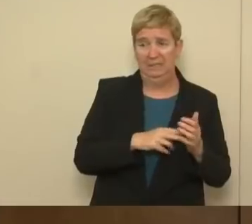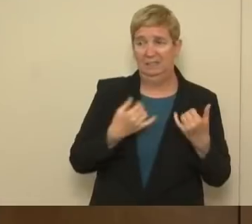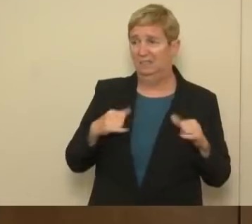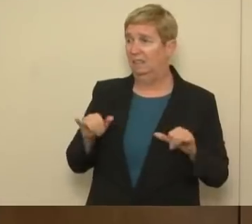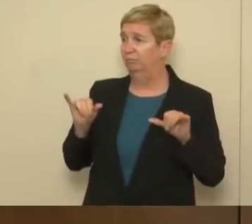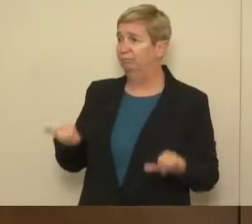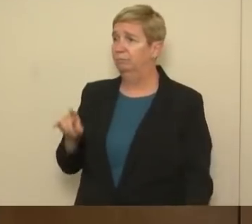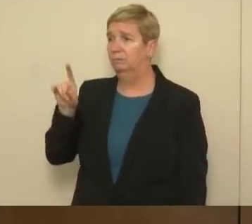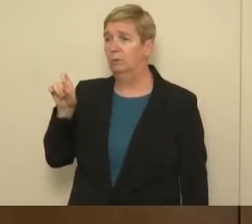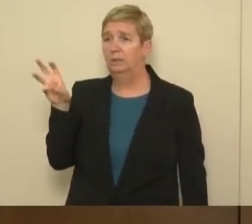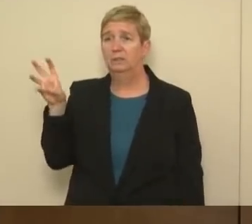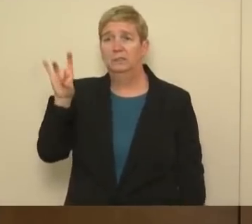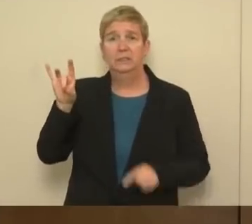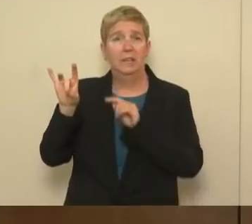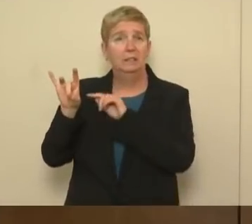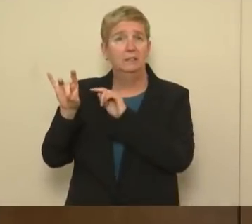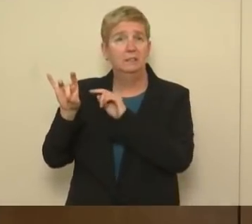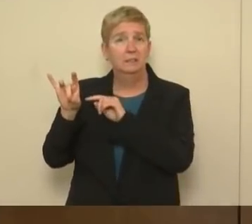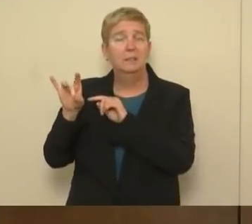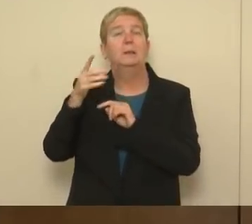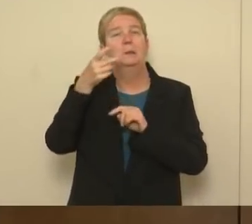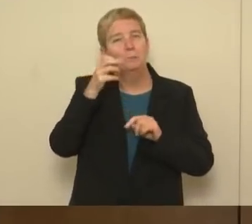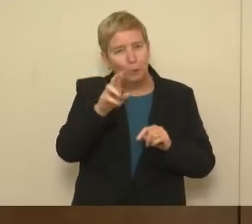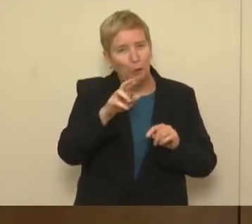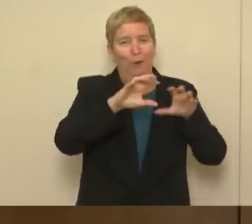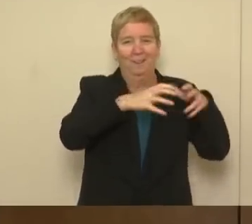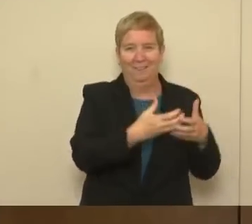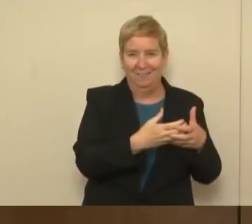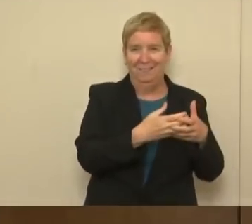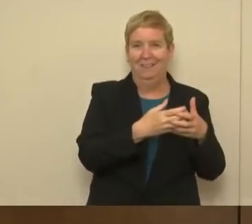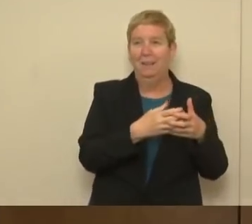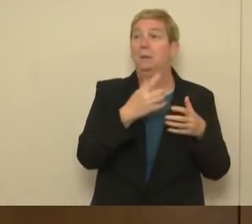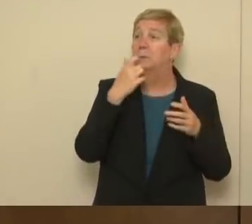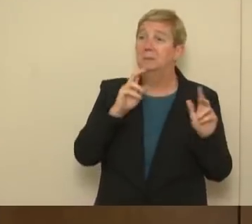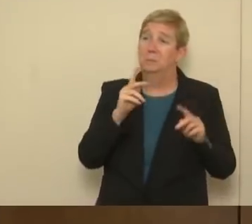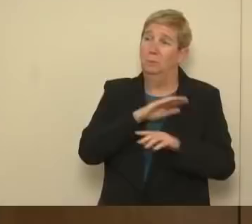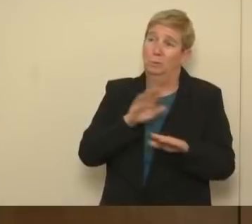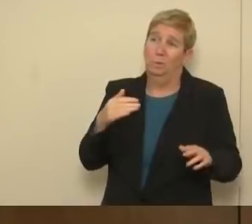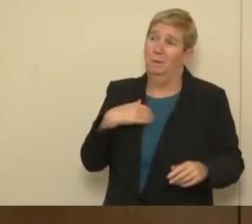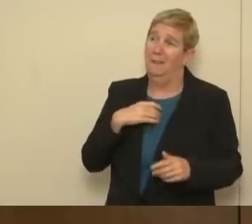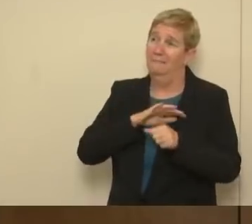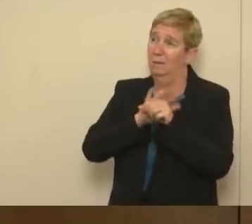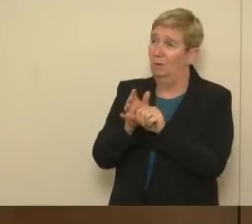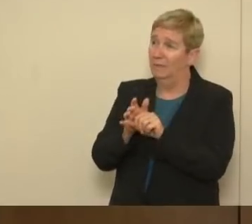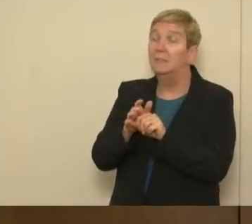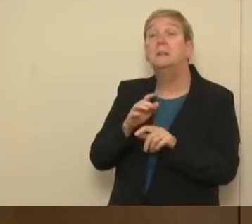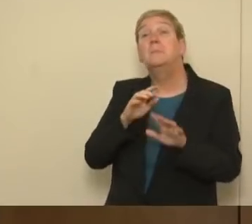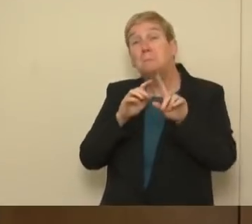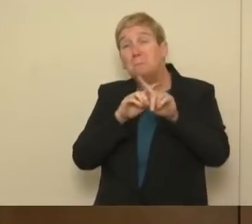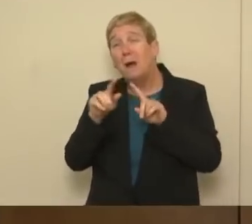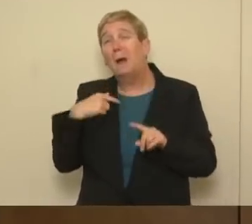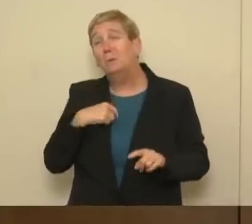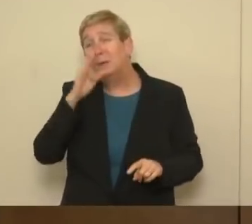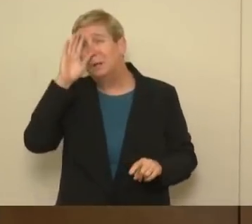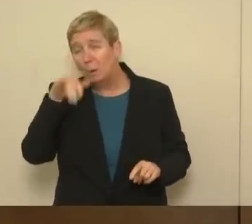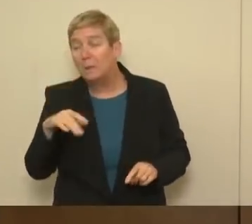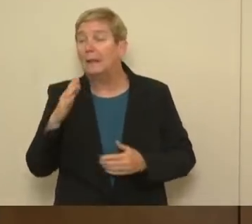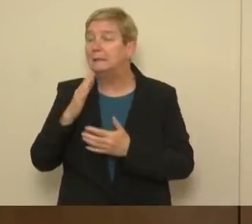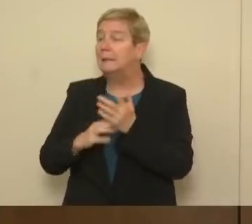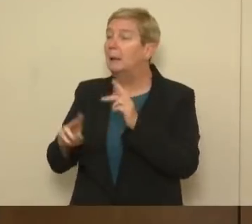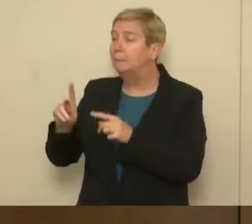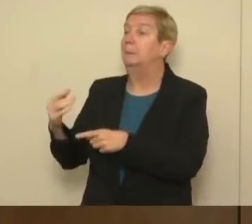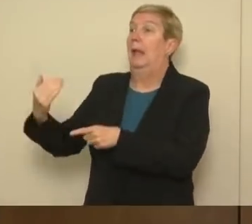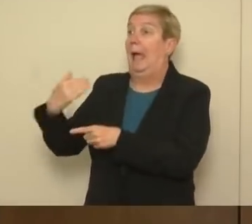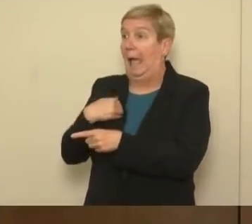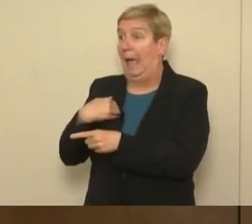100,000 number of cases because people don't have COVID. Do we know that there are people with COVID that we don't get tested every day?